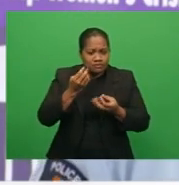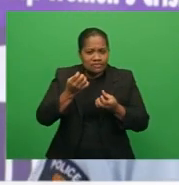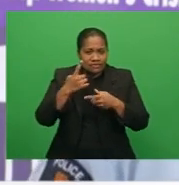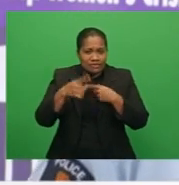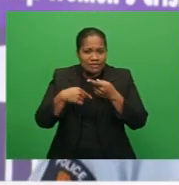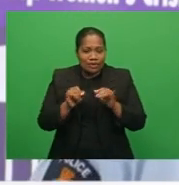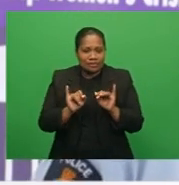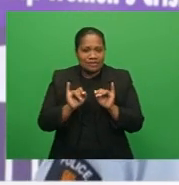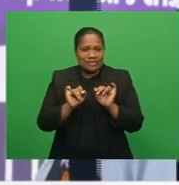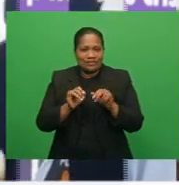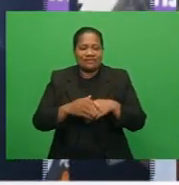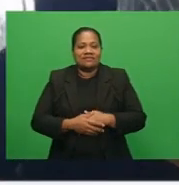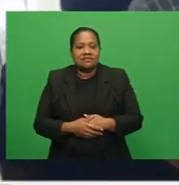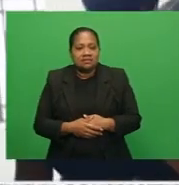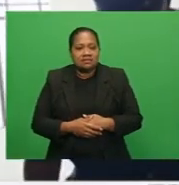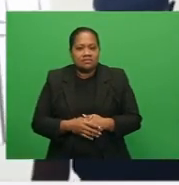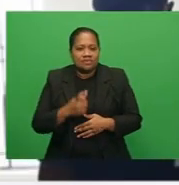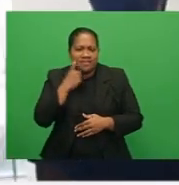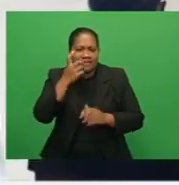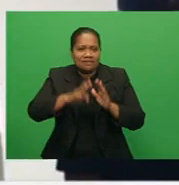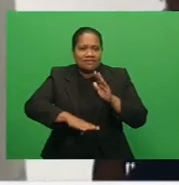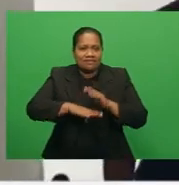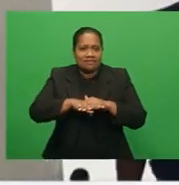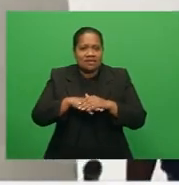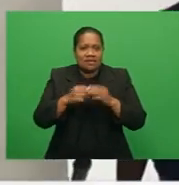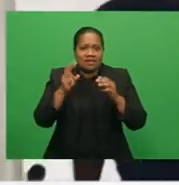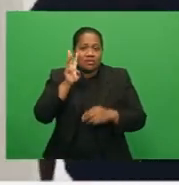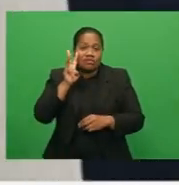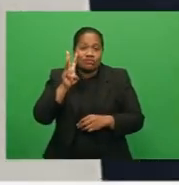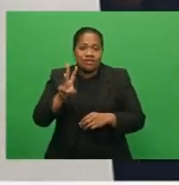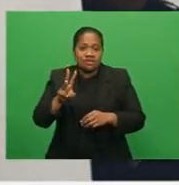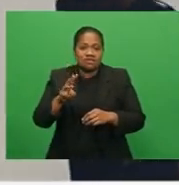insensitivities and witness breakdown in court.